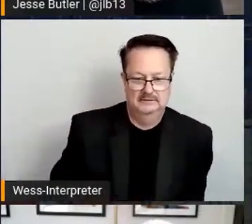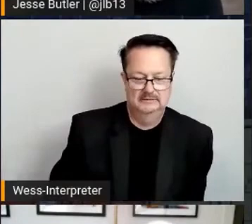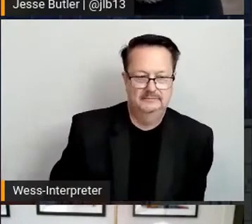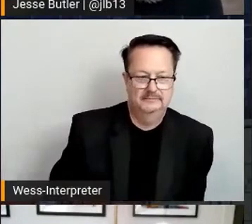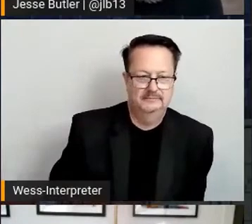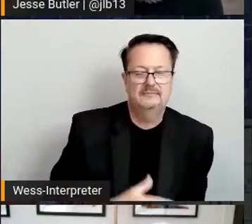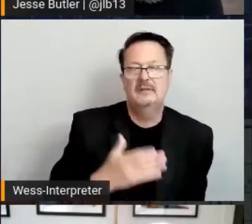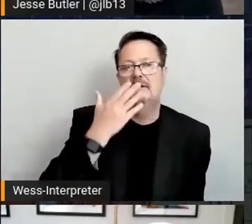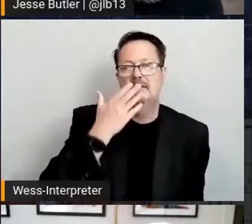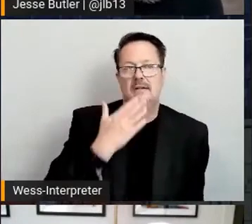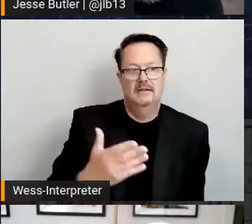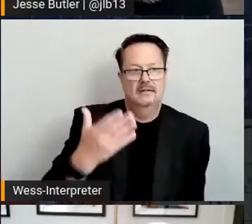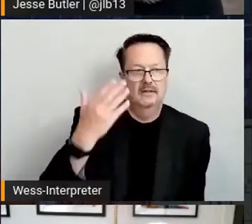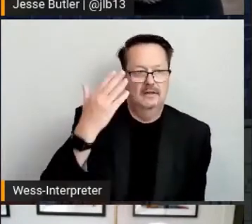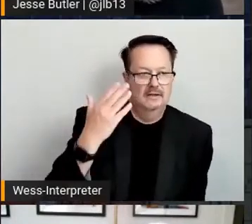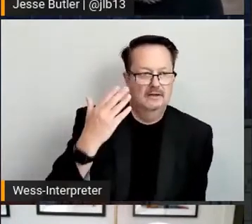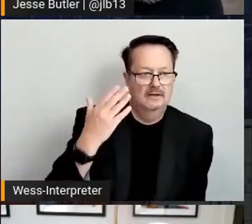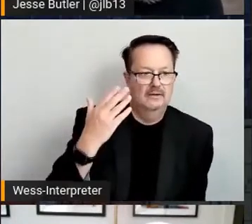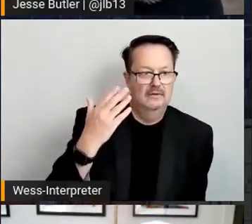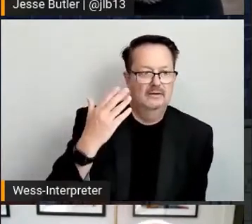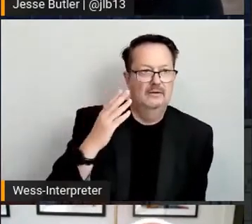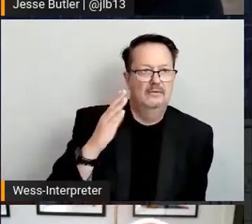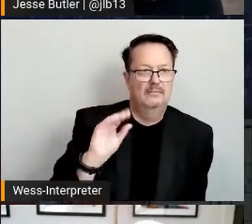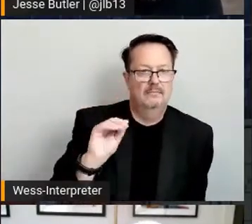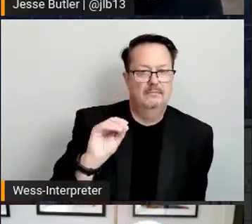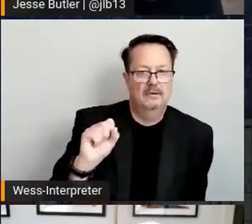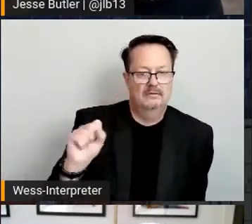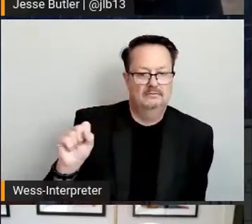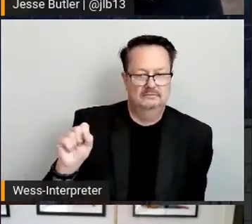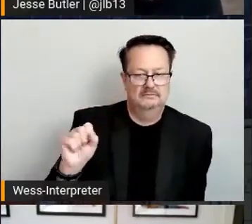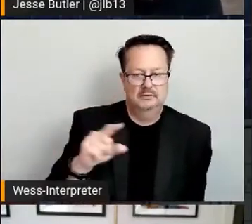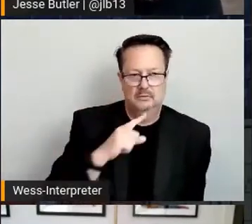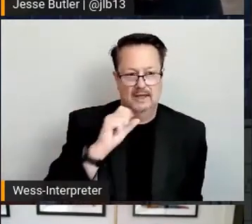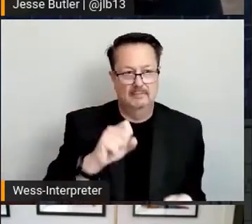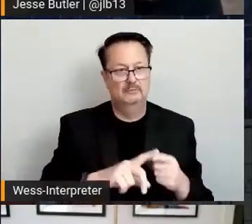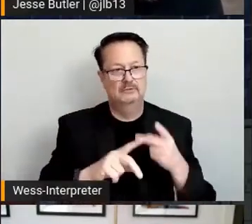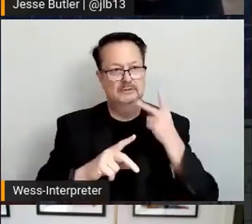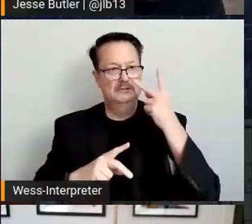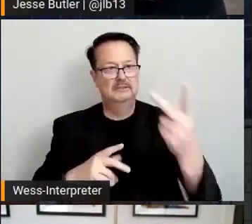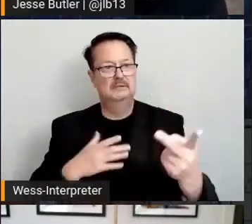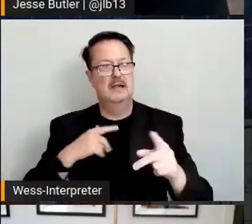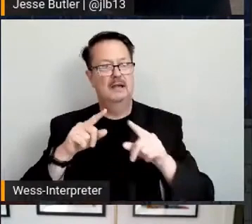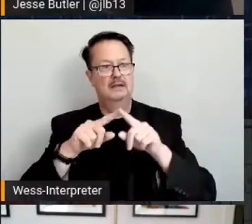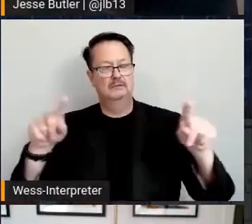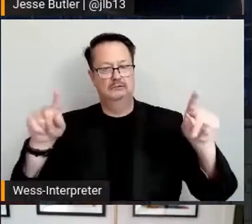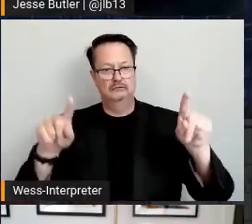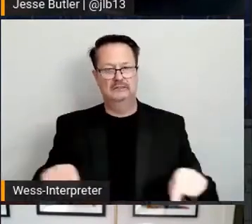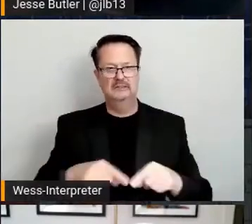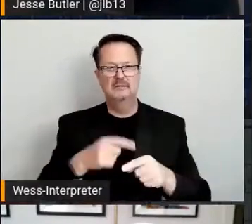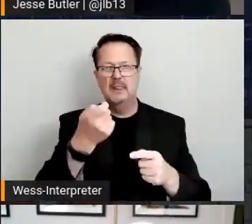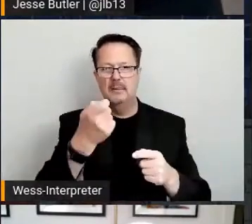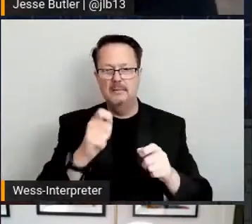Thank you, Fox. Are you able to see my screen? Maybe a little bit bigger on the font if you could.